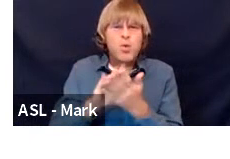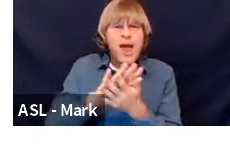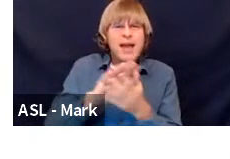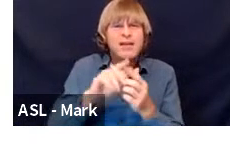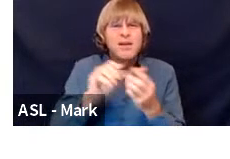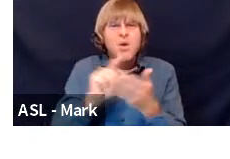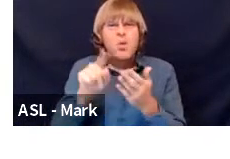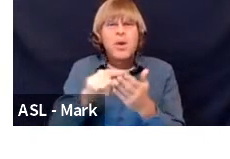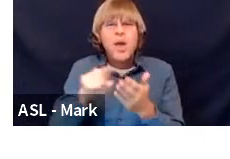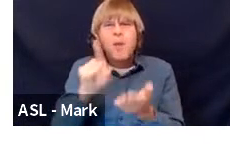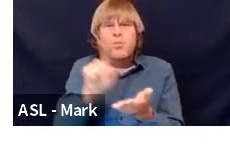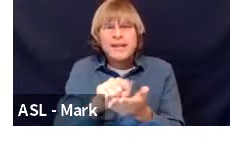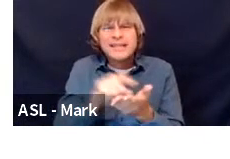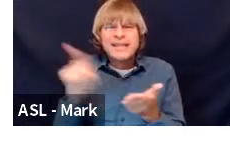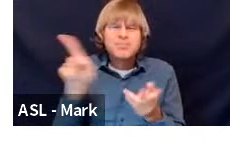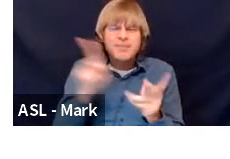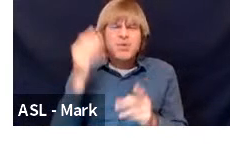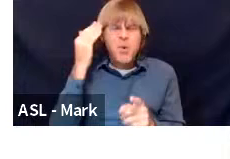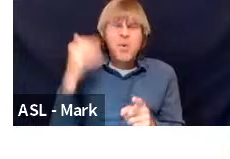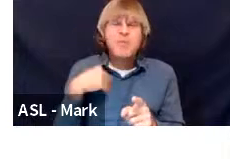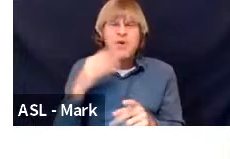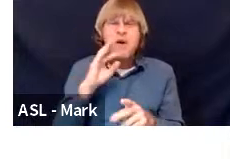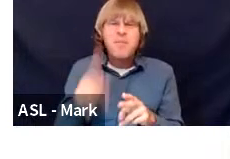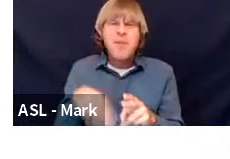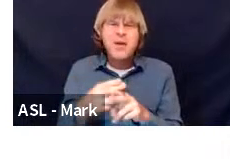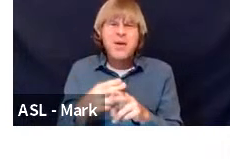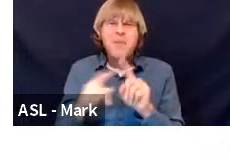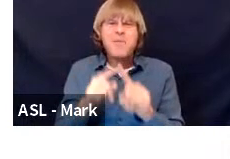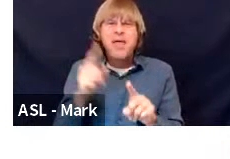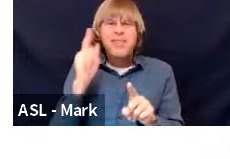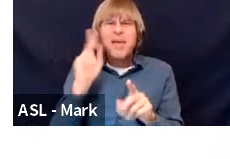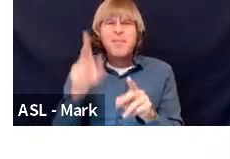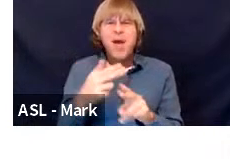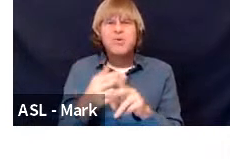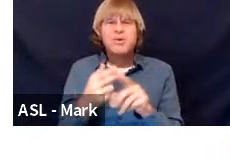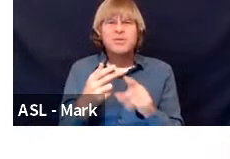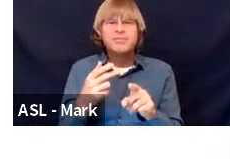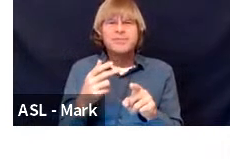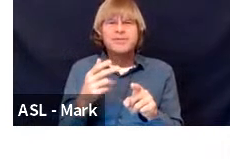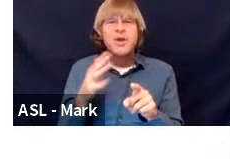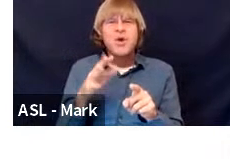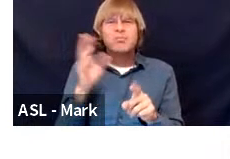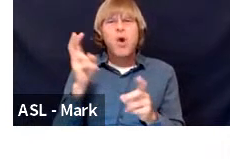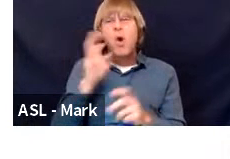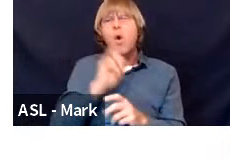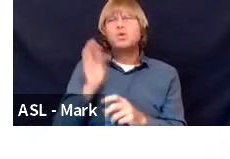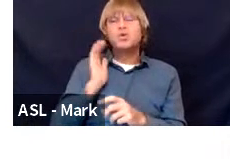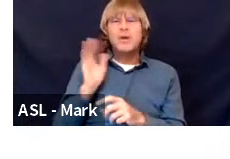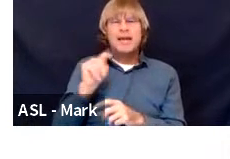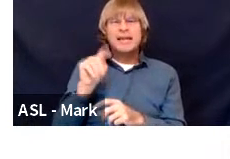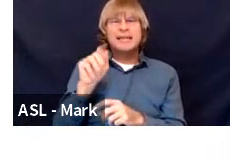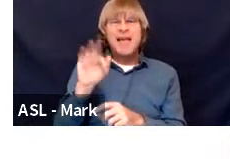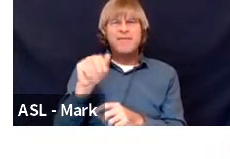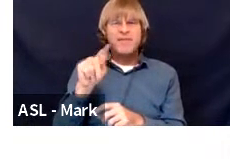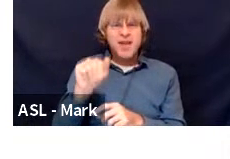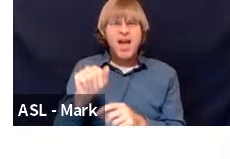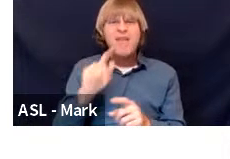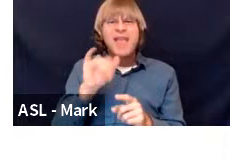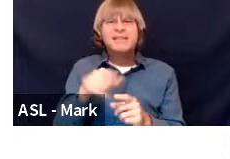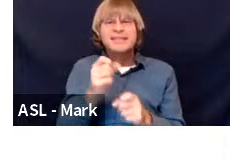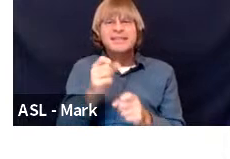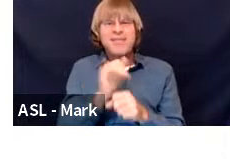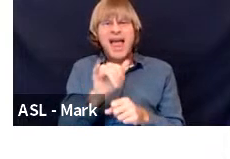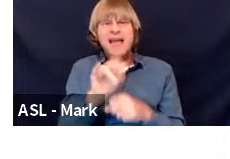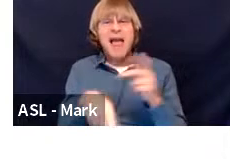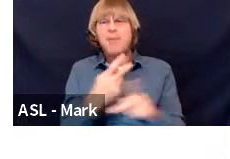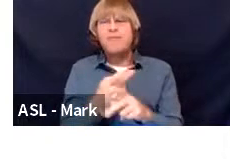you print geeks out there, you know what I'm talking about. But think old school taffeta, moiré taffeta. It gets this